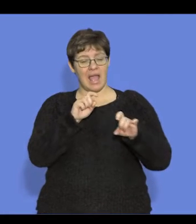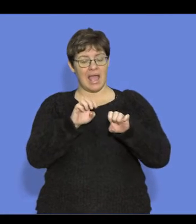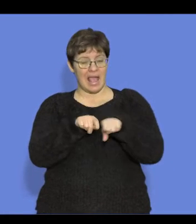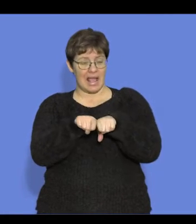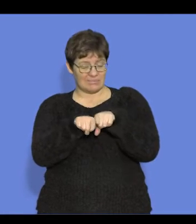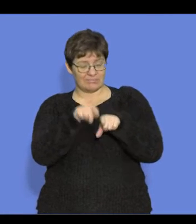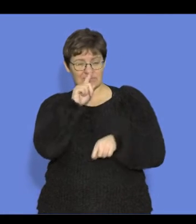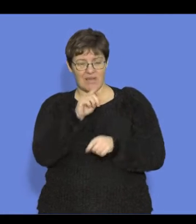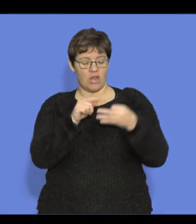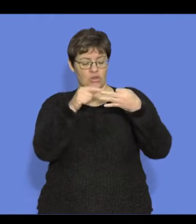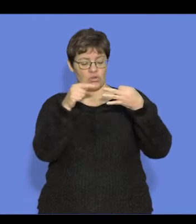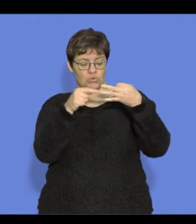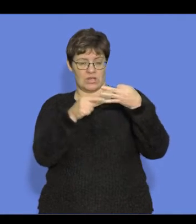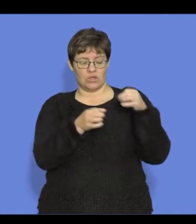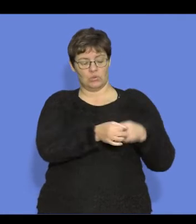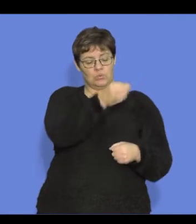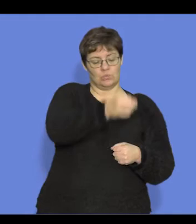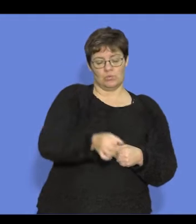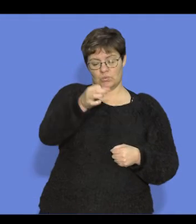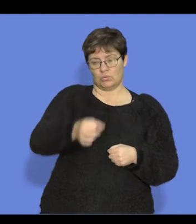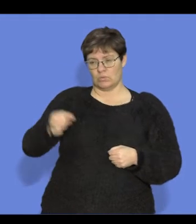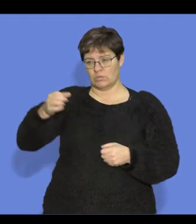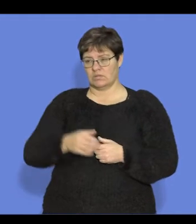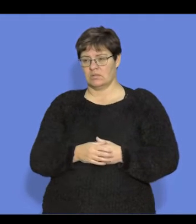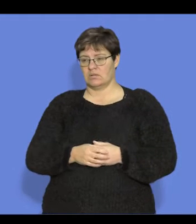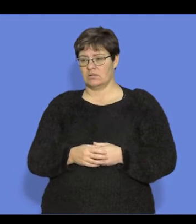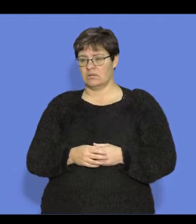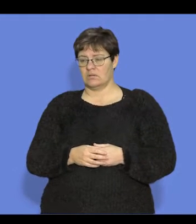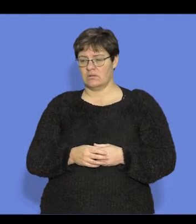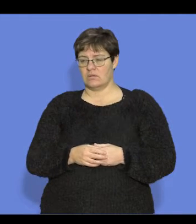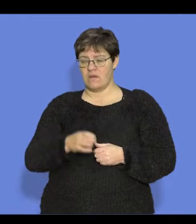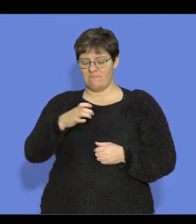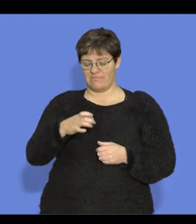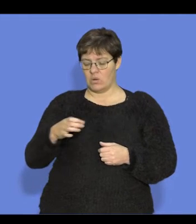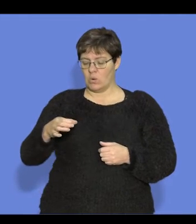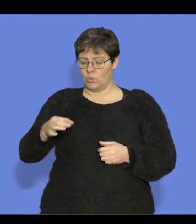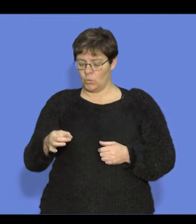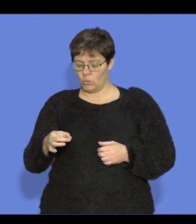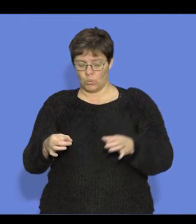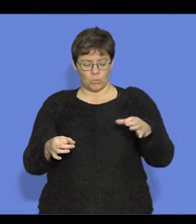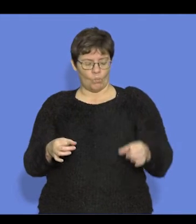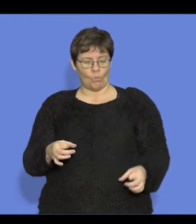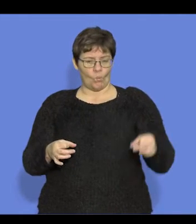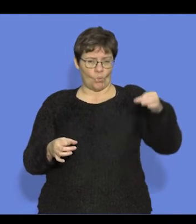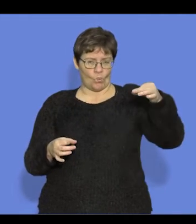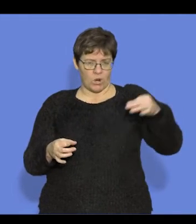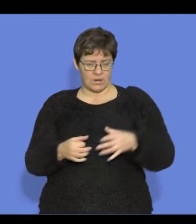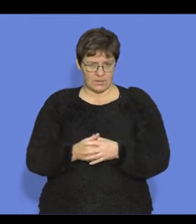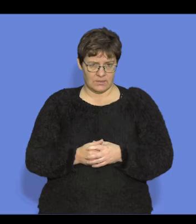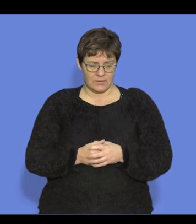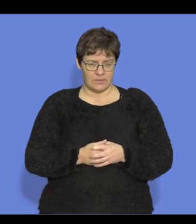tubes, wide one, slightly narrower one, and very narrow